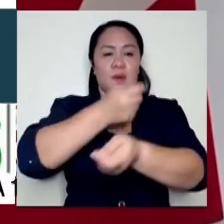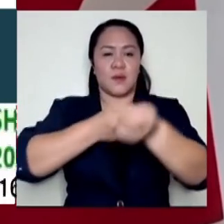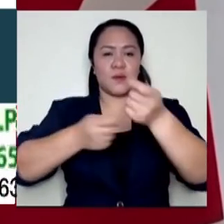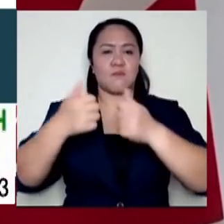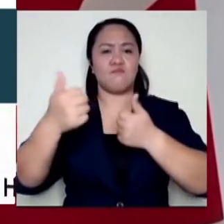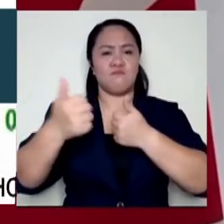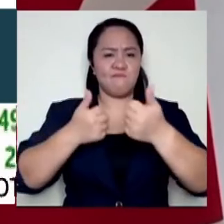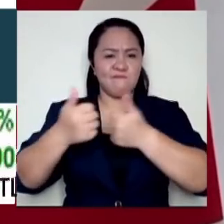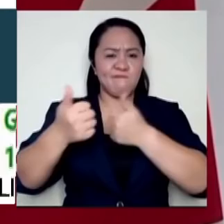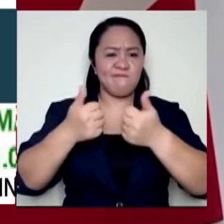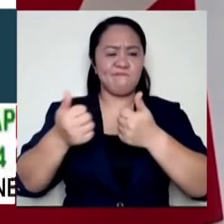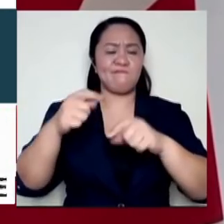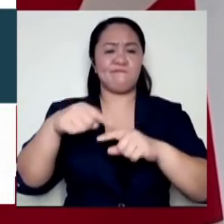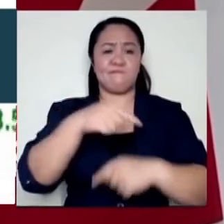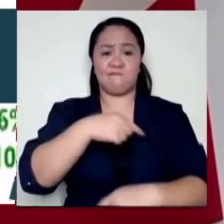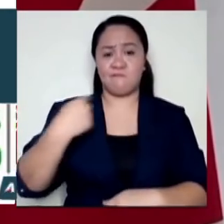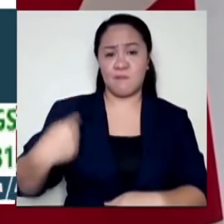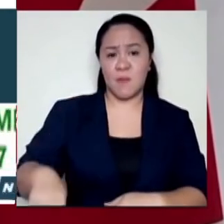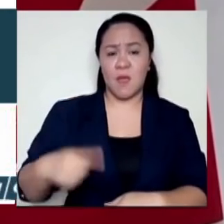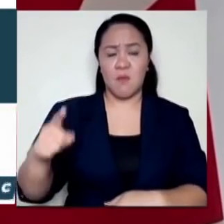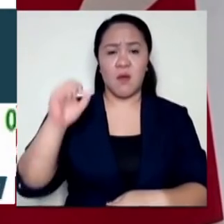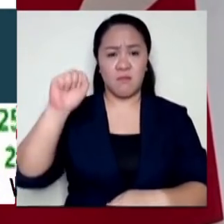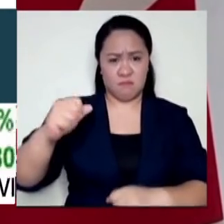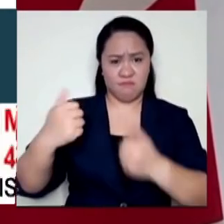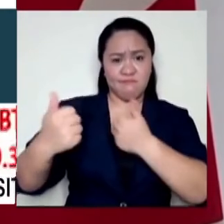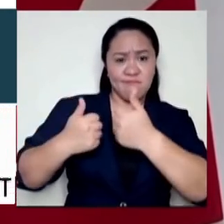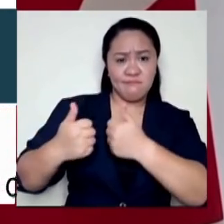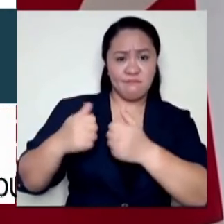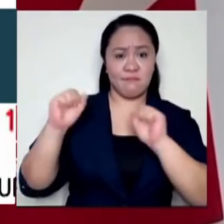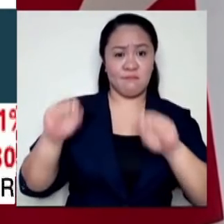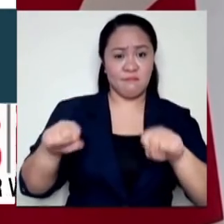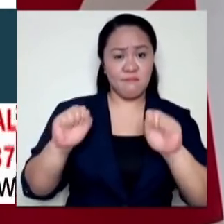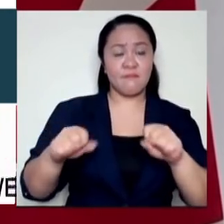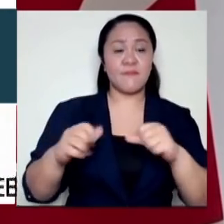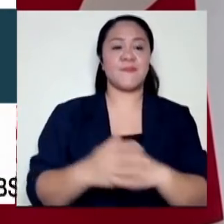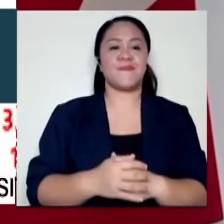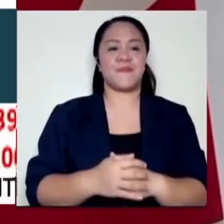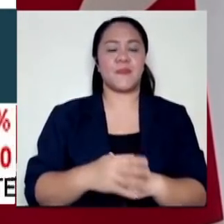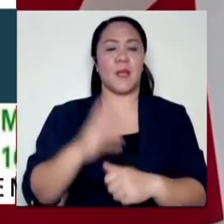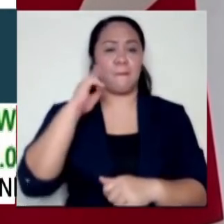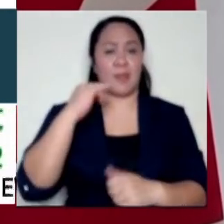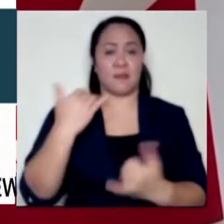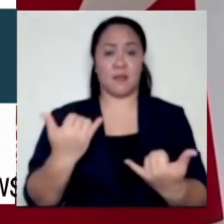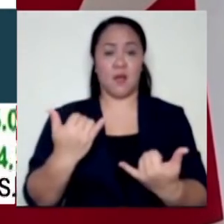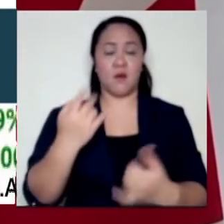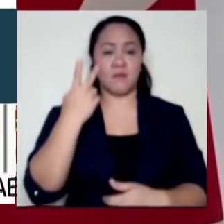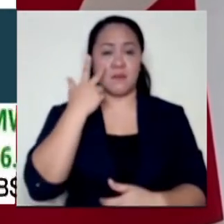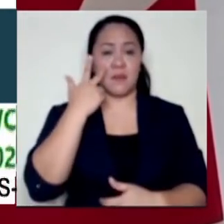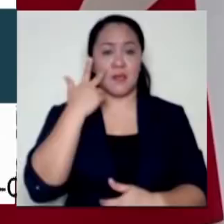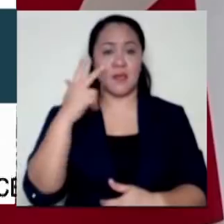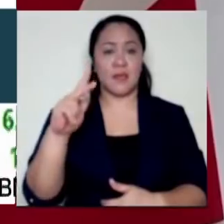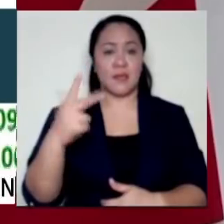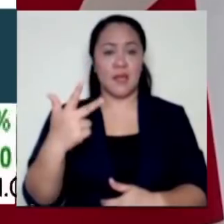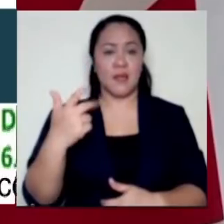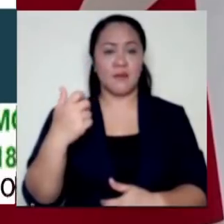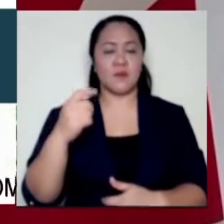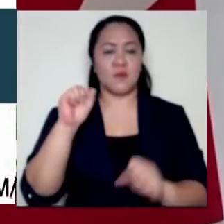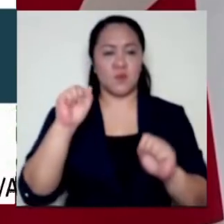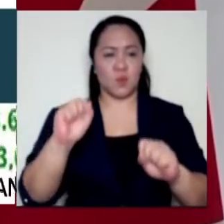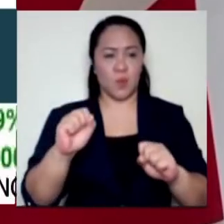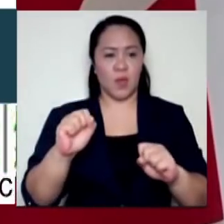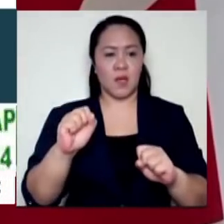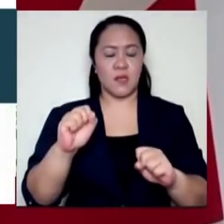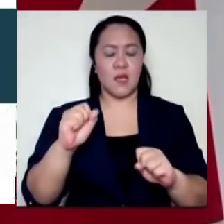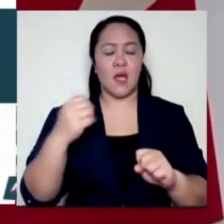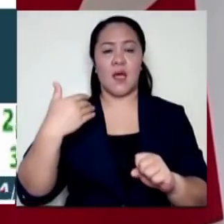with China. We will compete with them. And still in a third area, there will be a need to contest China, particularly in the